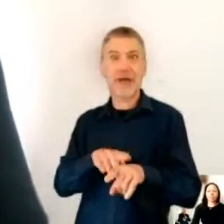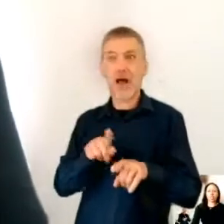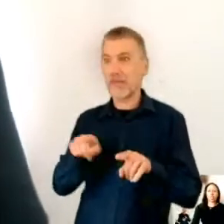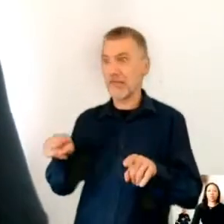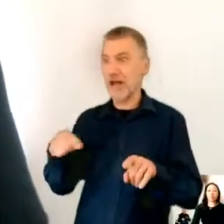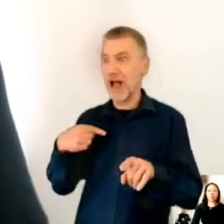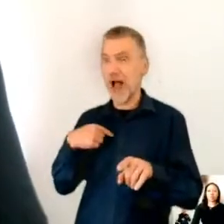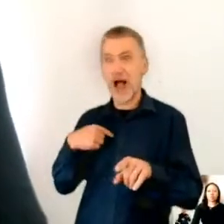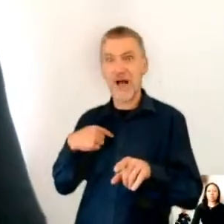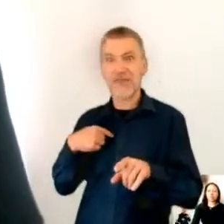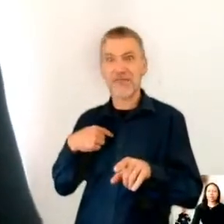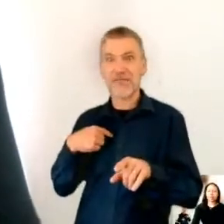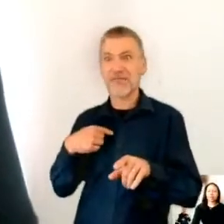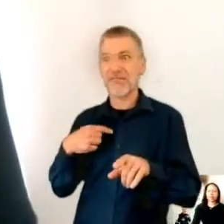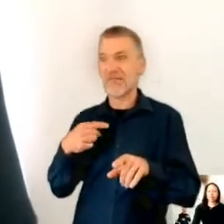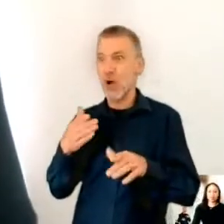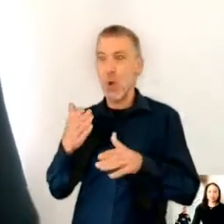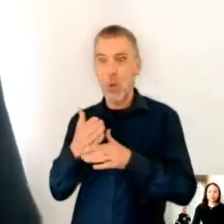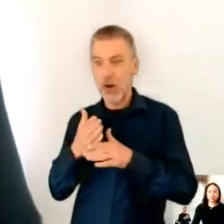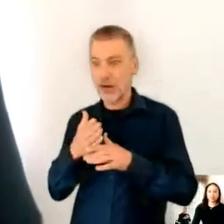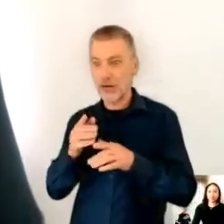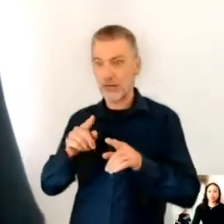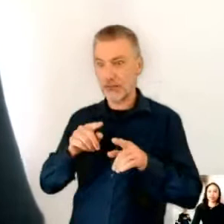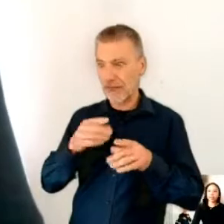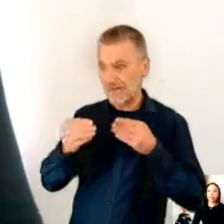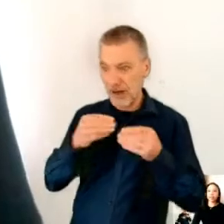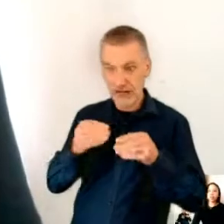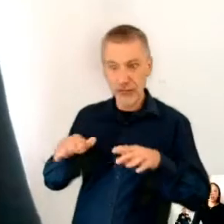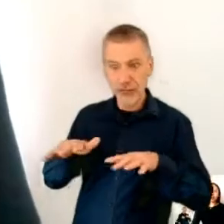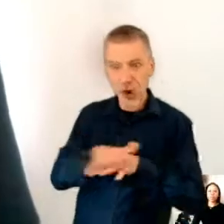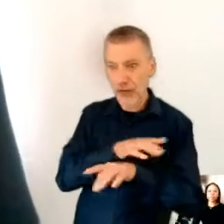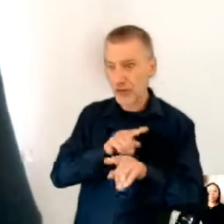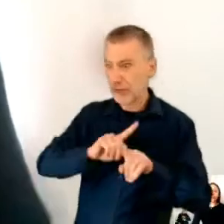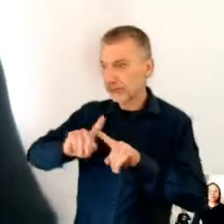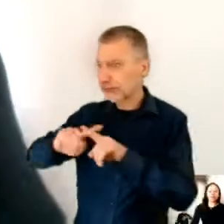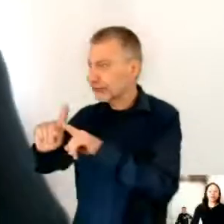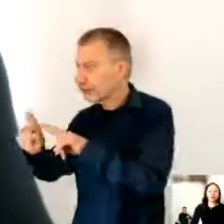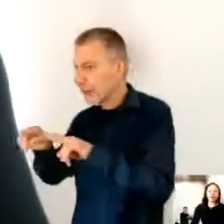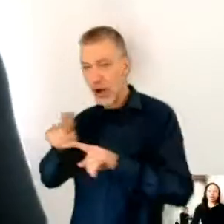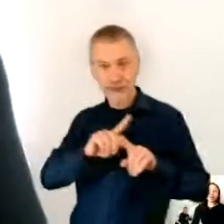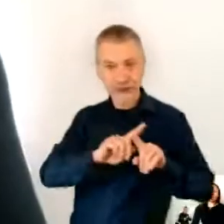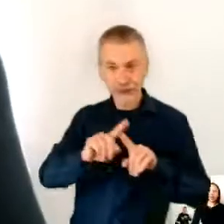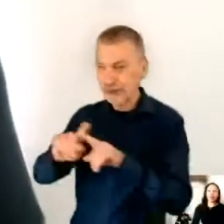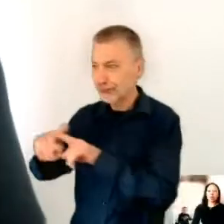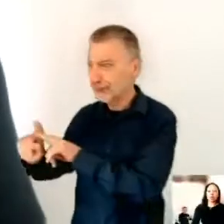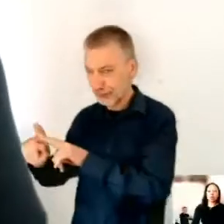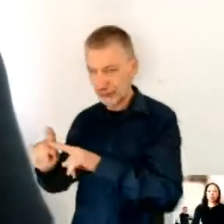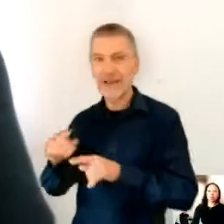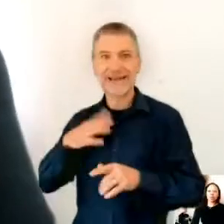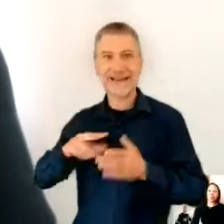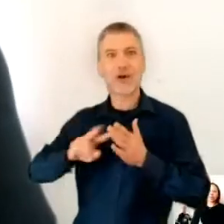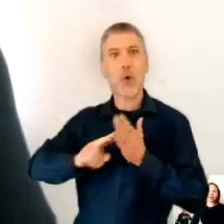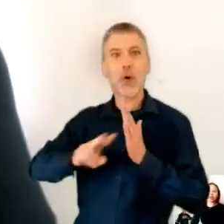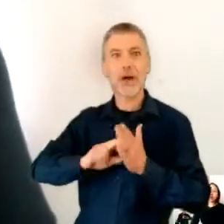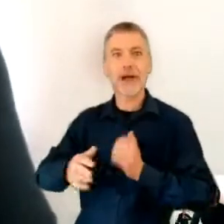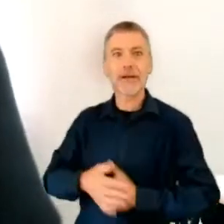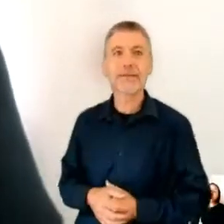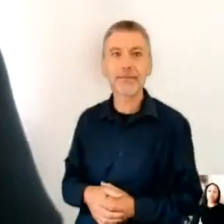one project at one time, so definitely being organised across those would be the first skill. Another one